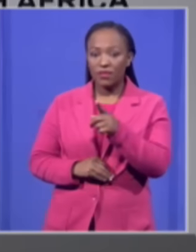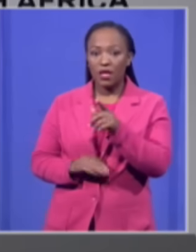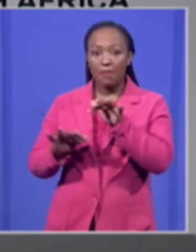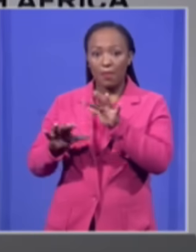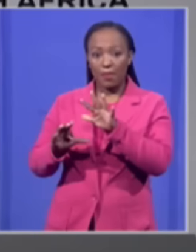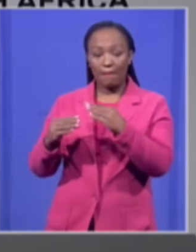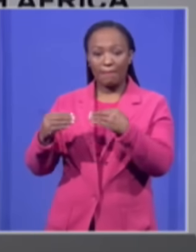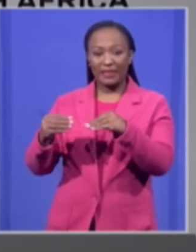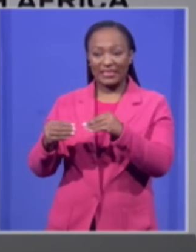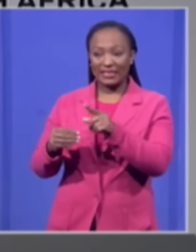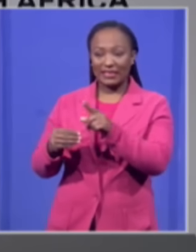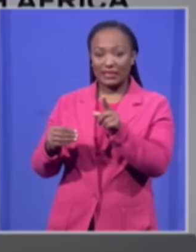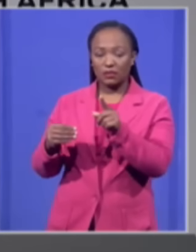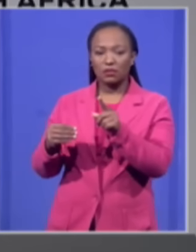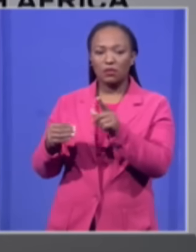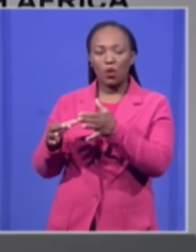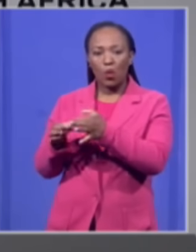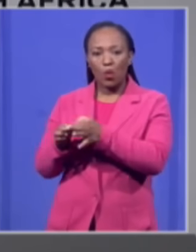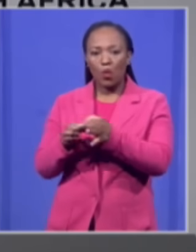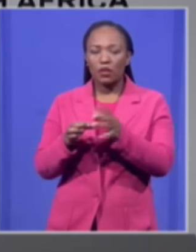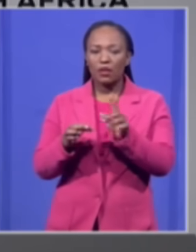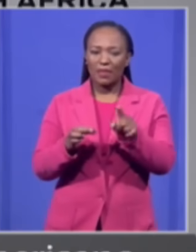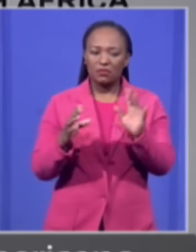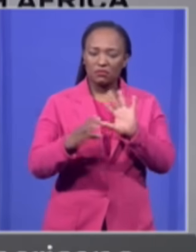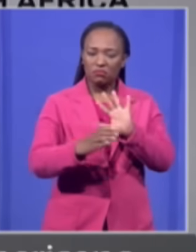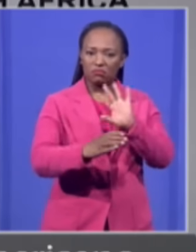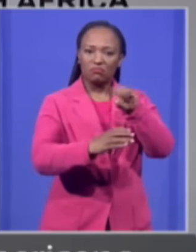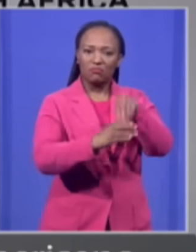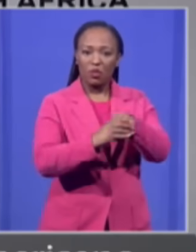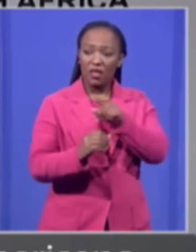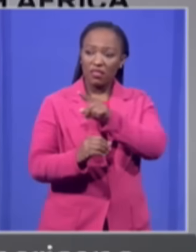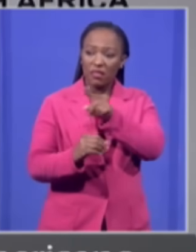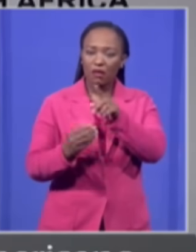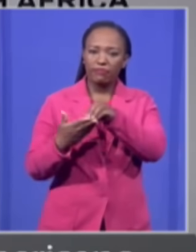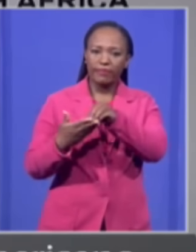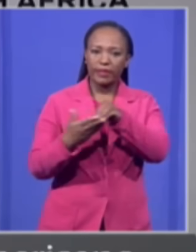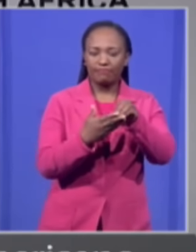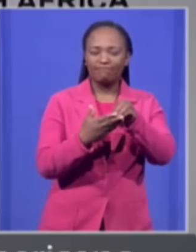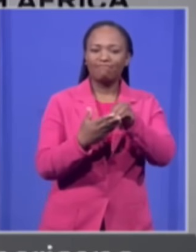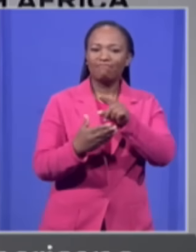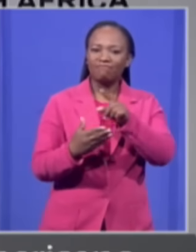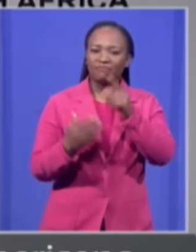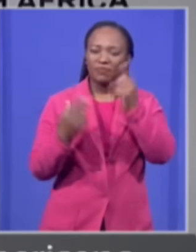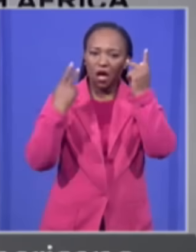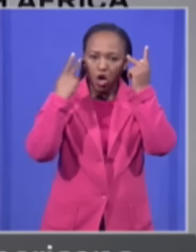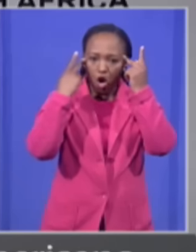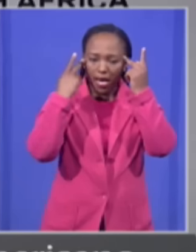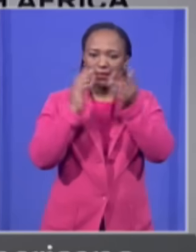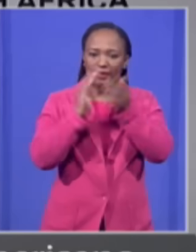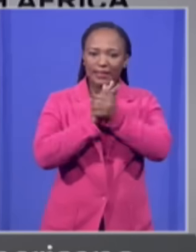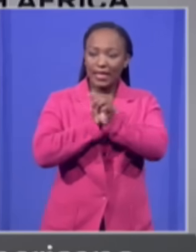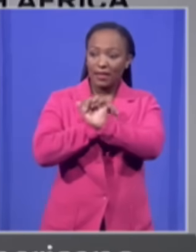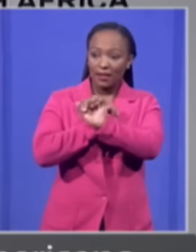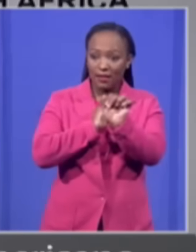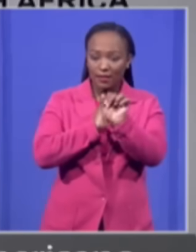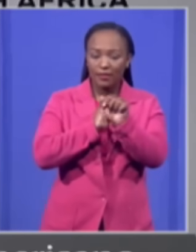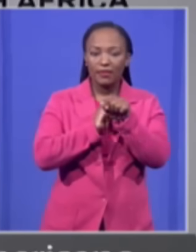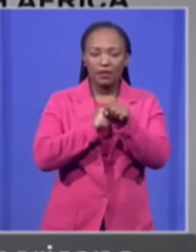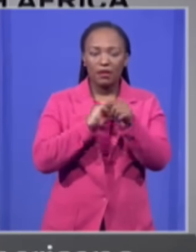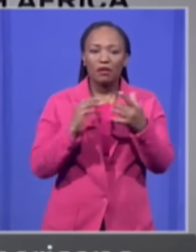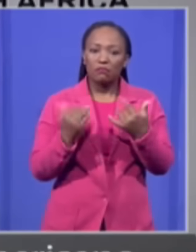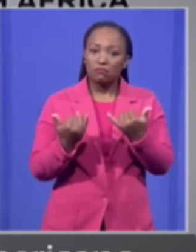They bring their own experience, their thinking, expertise and knowledge of how South Africa must look like in the future. We are given